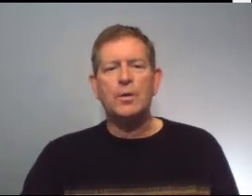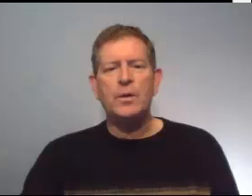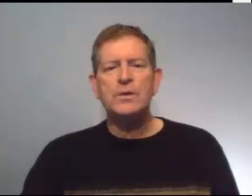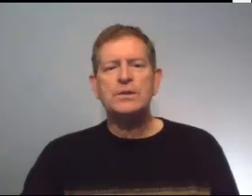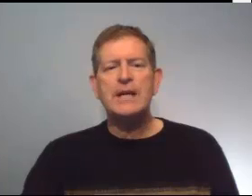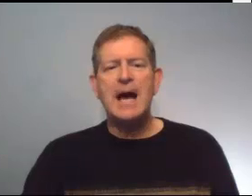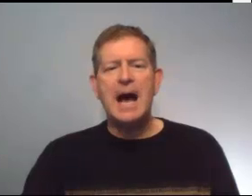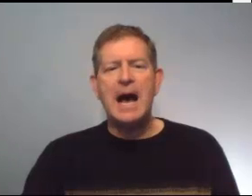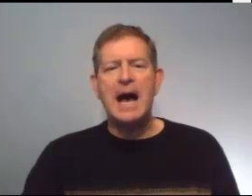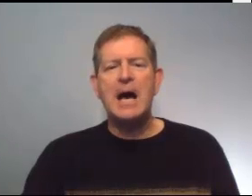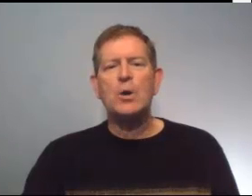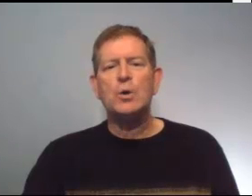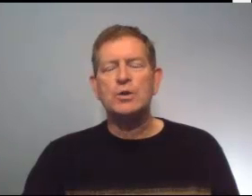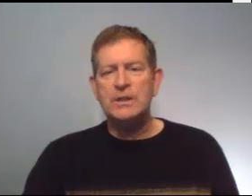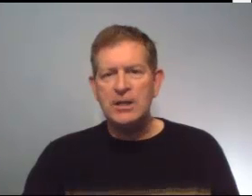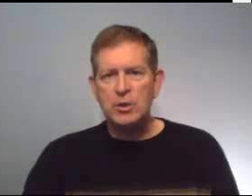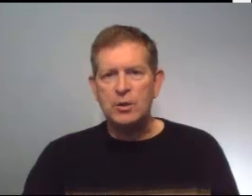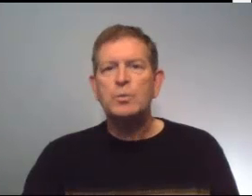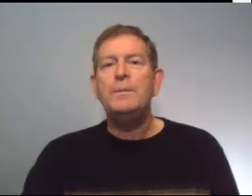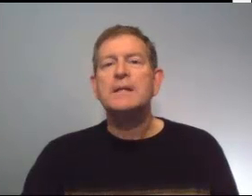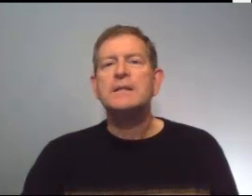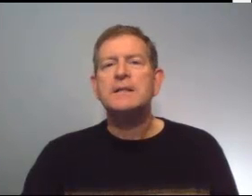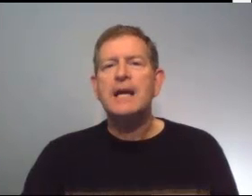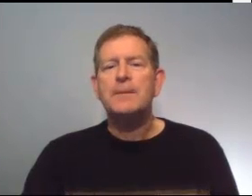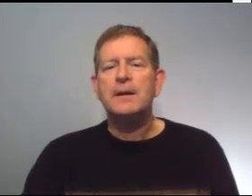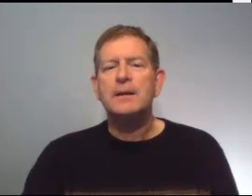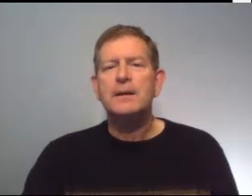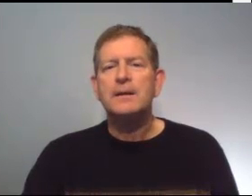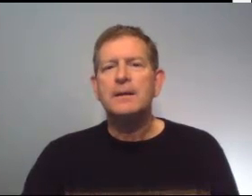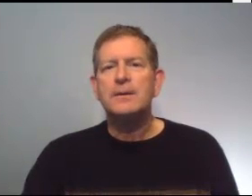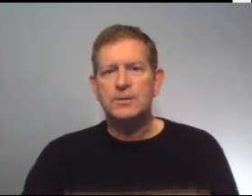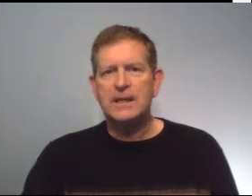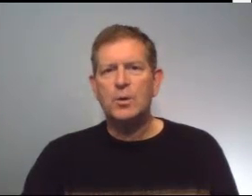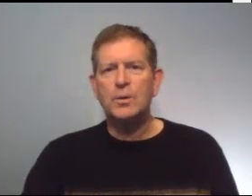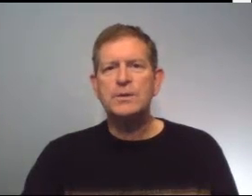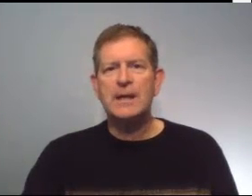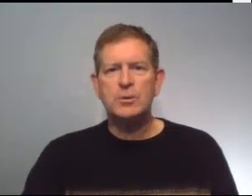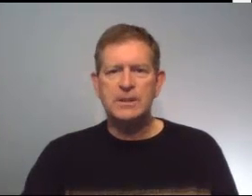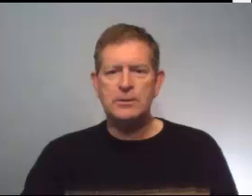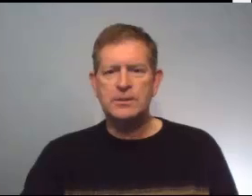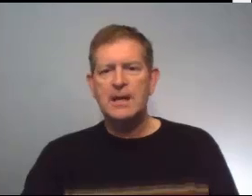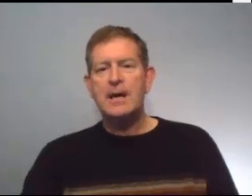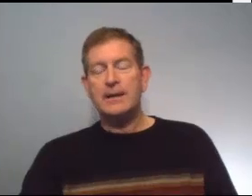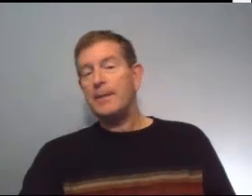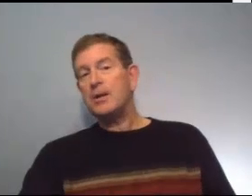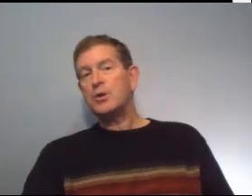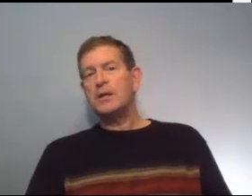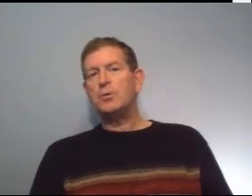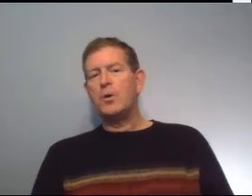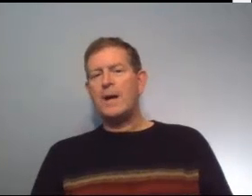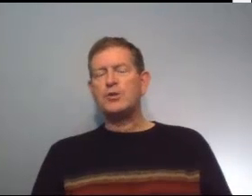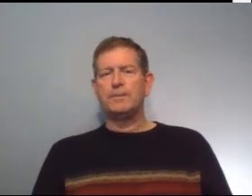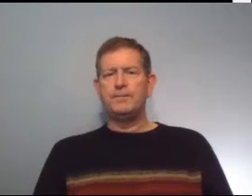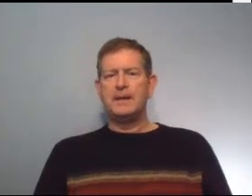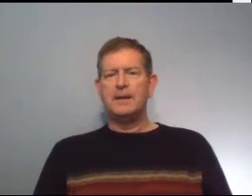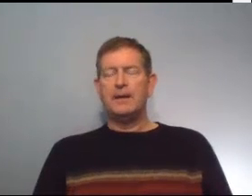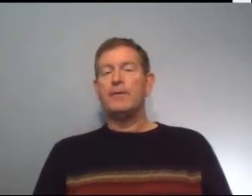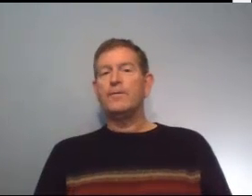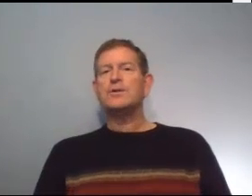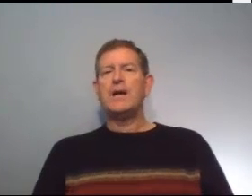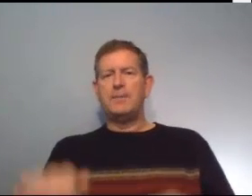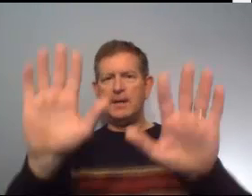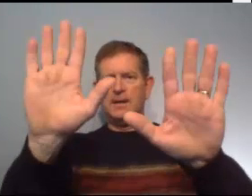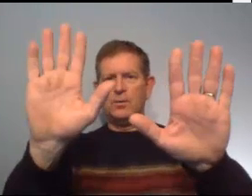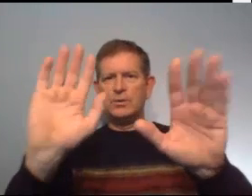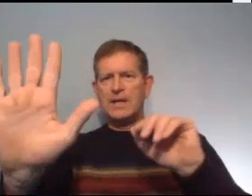usted conoce a los niños would be the statement. Usted conoce a los niños. Now I'm going to turn it into a question of the